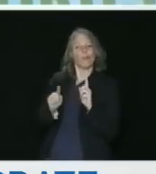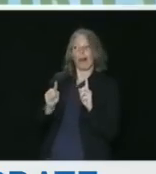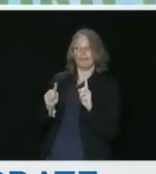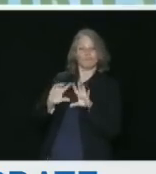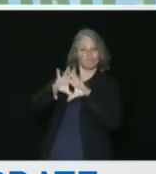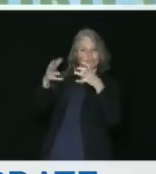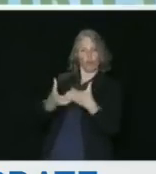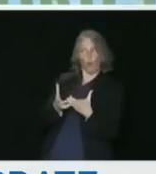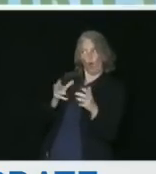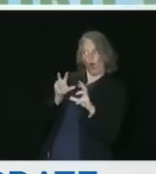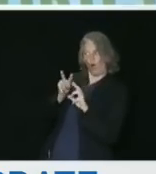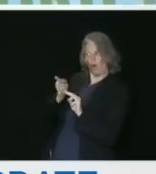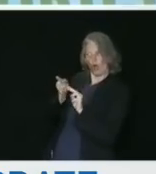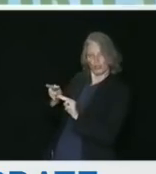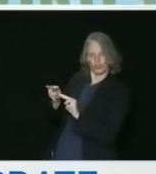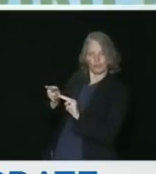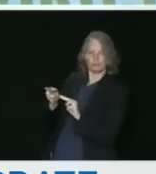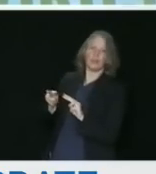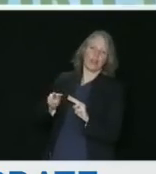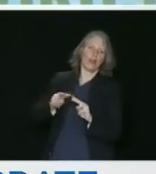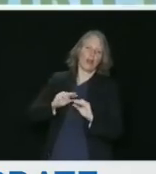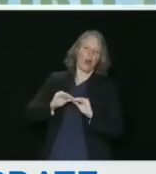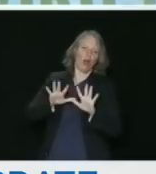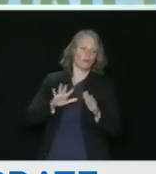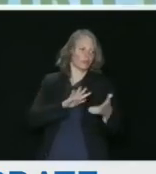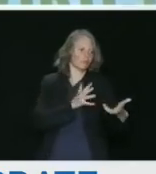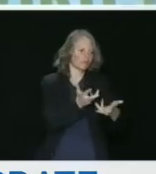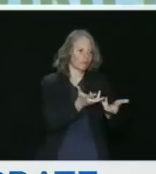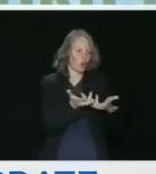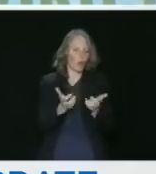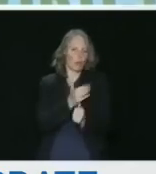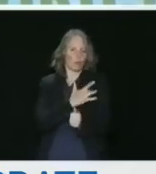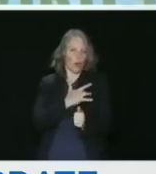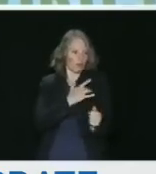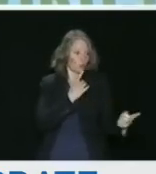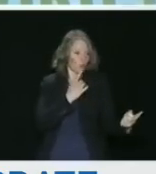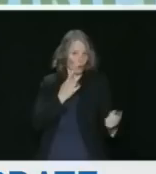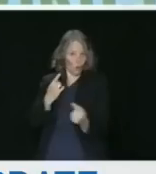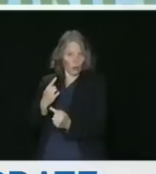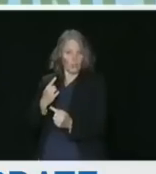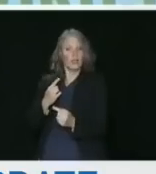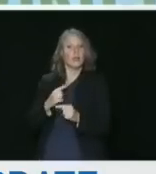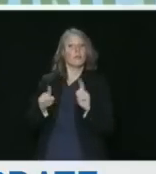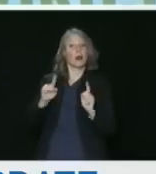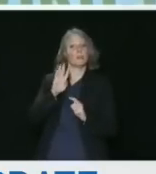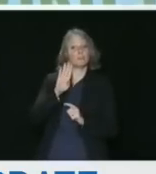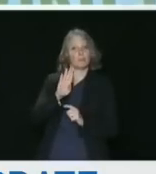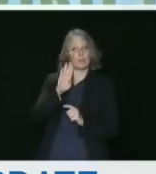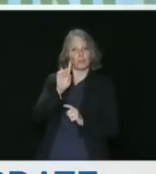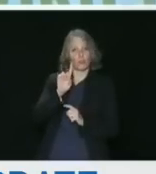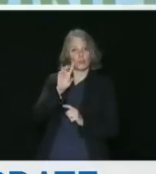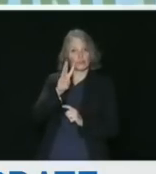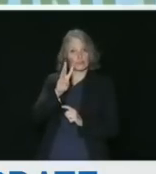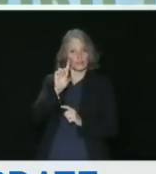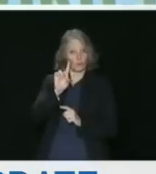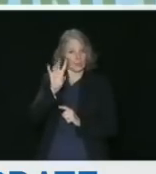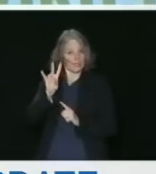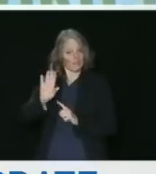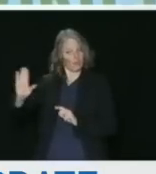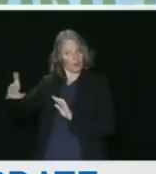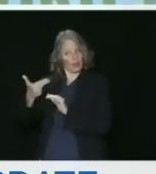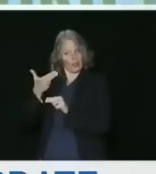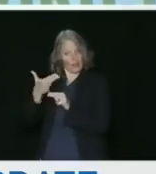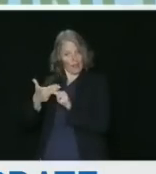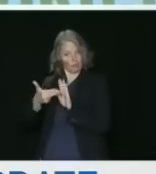to work with the provinces to find them. But we have detected the B1617 in Canada.